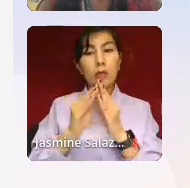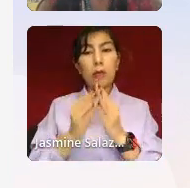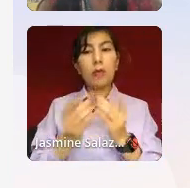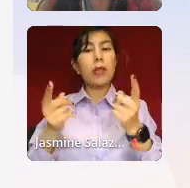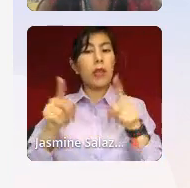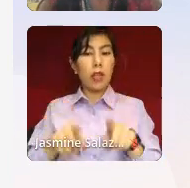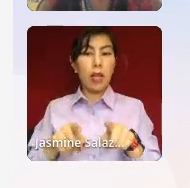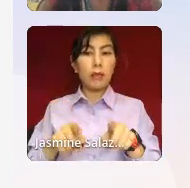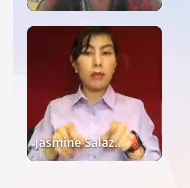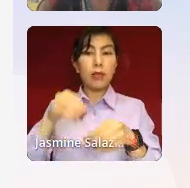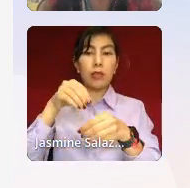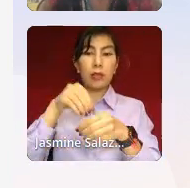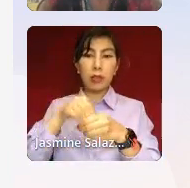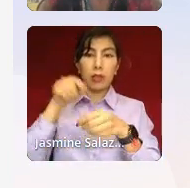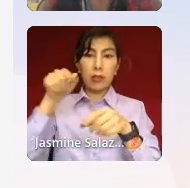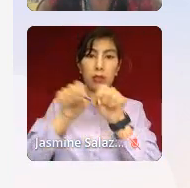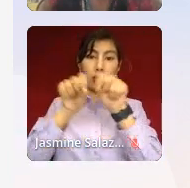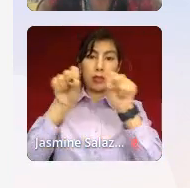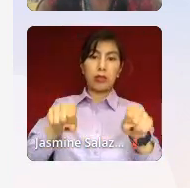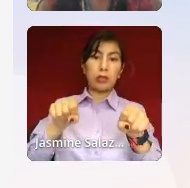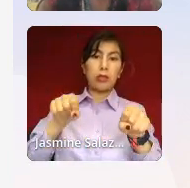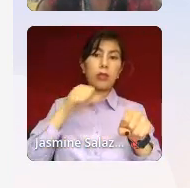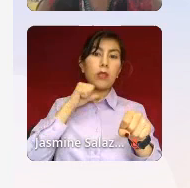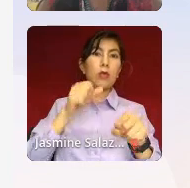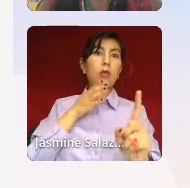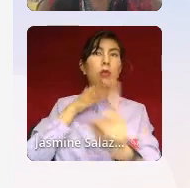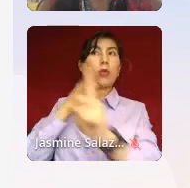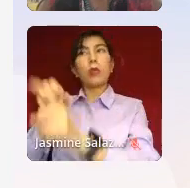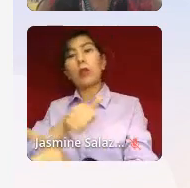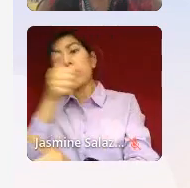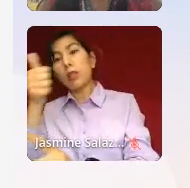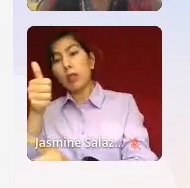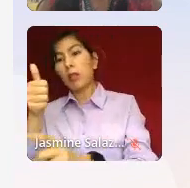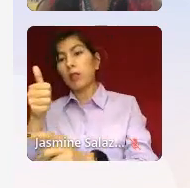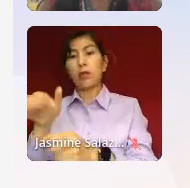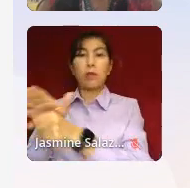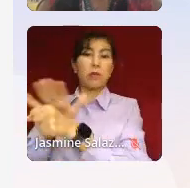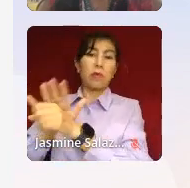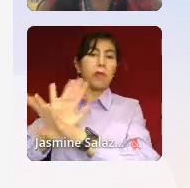within the AirMeet system, so it won't direct you to some other location.